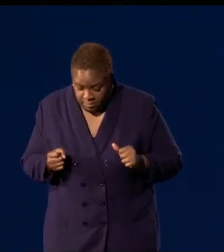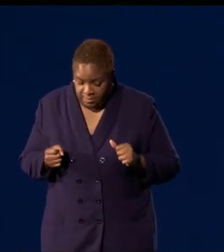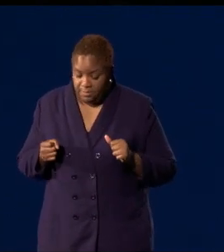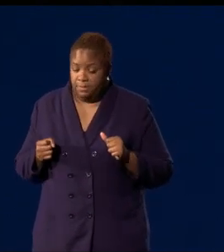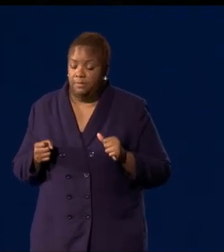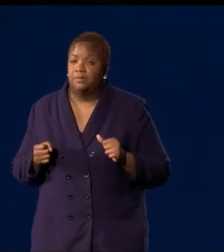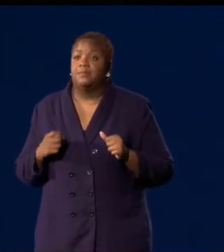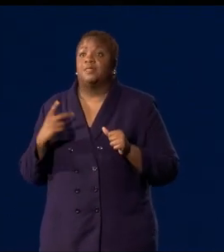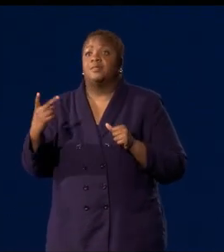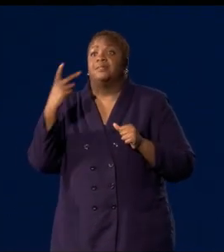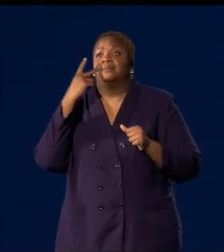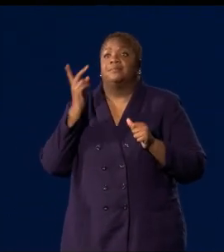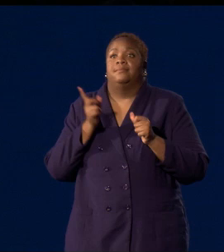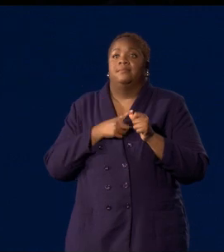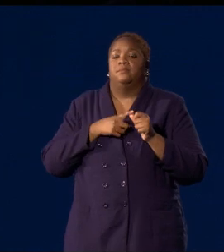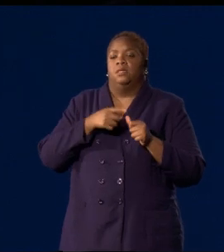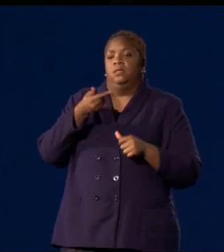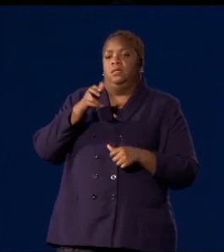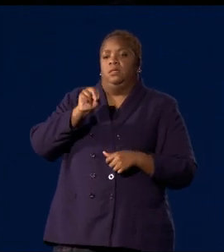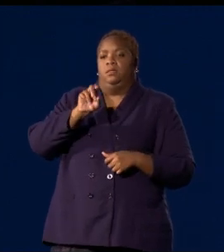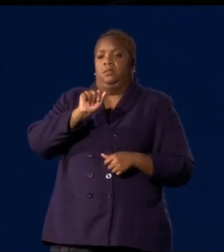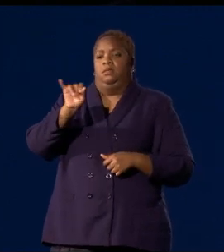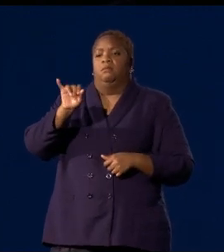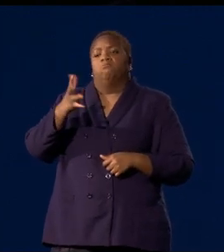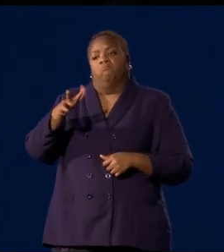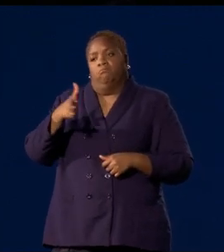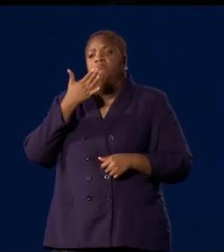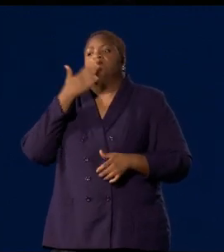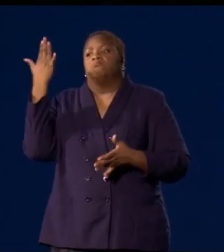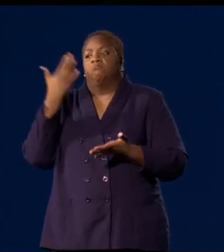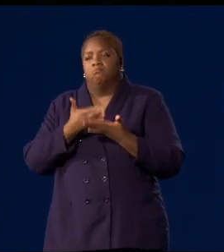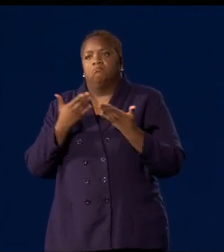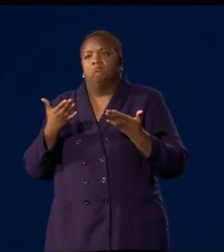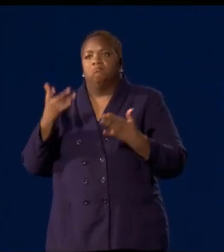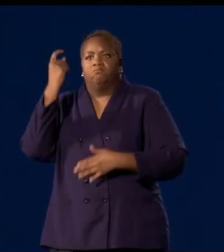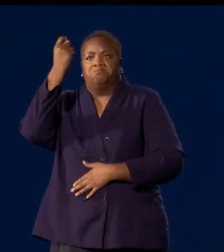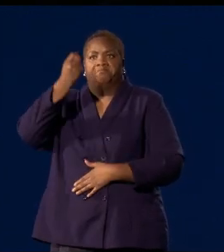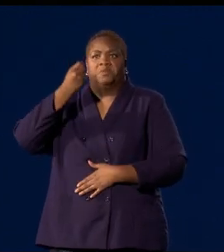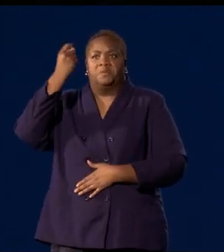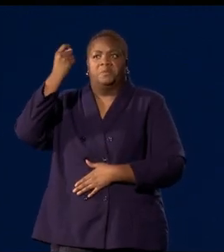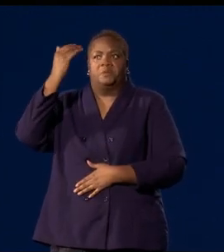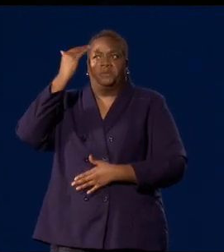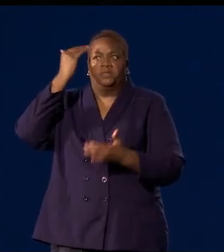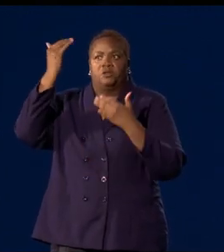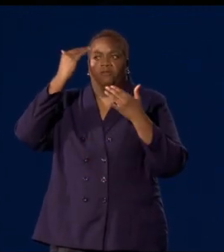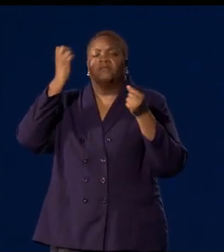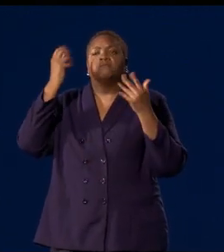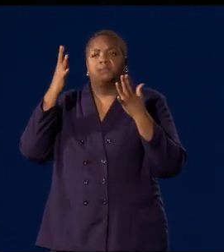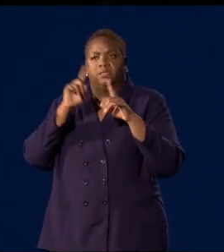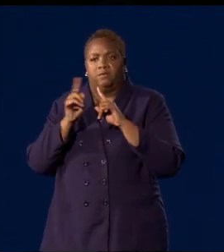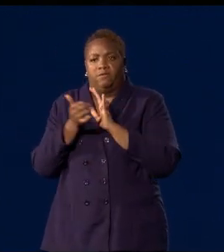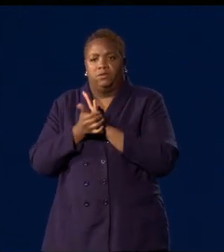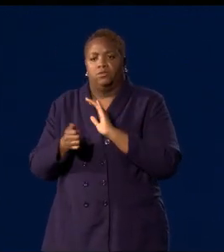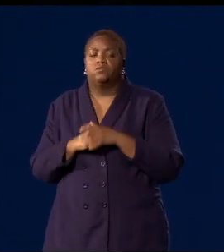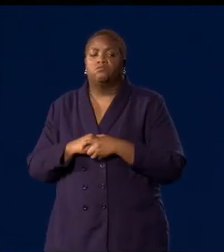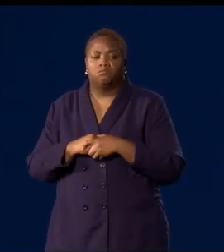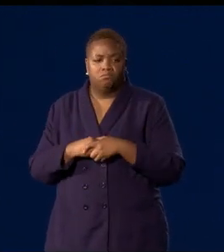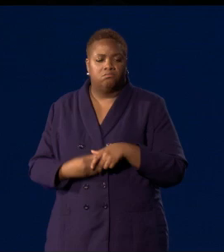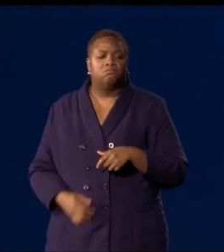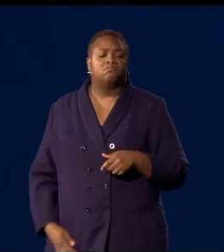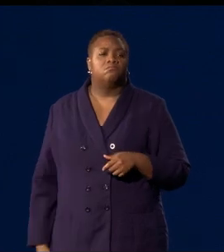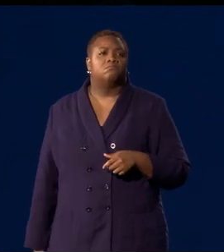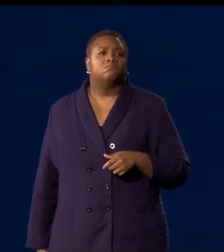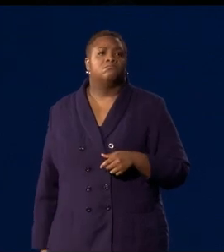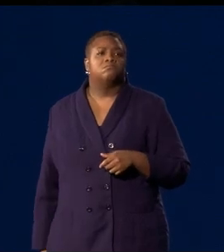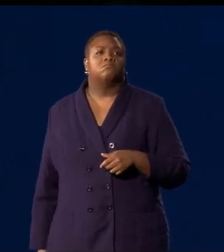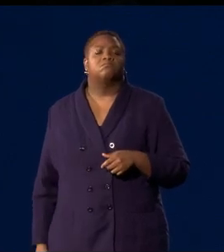the first column right there, GenAI is pretty good at providing theoretical knowledge for a lot of skills. You know, it's a